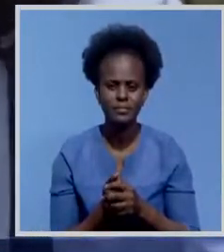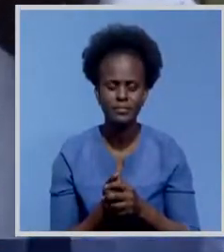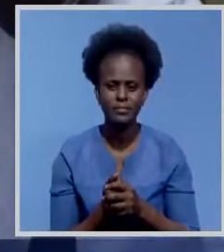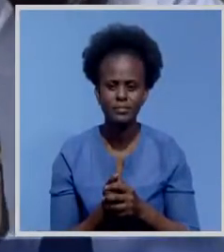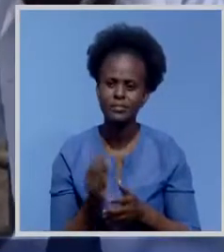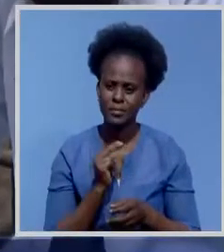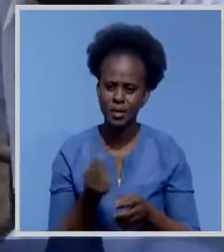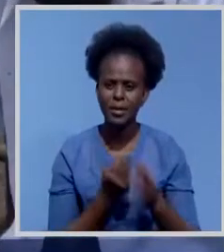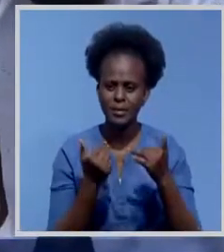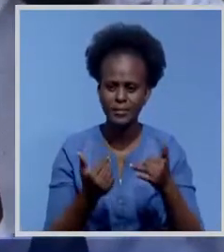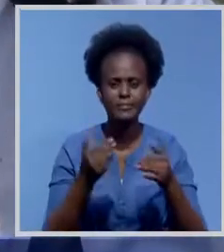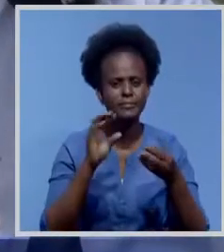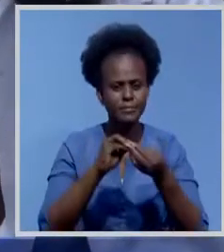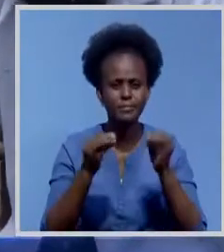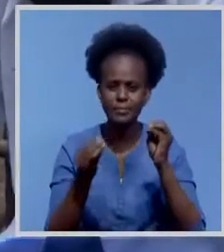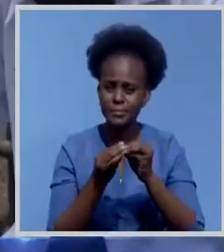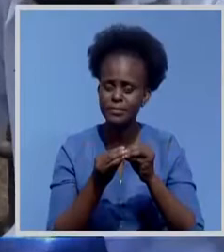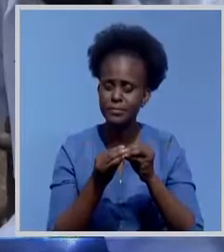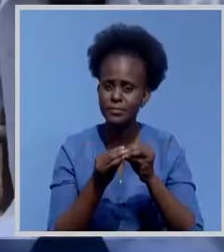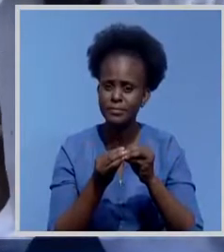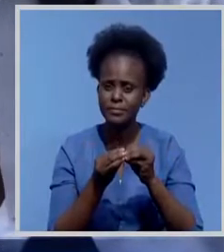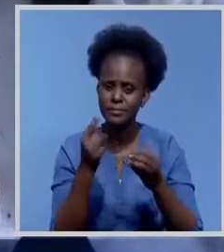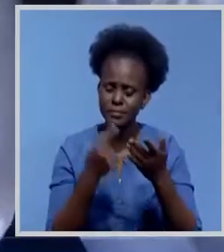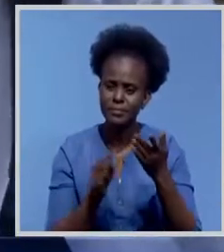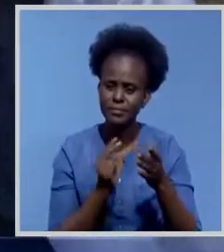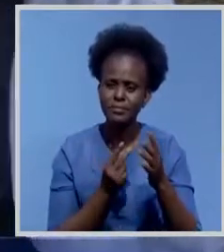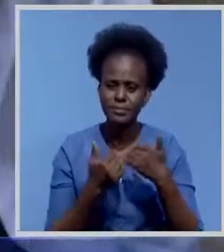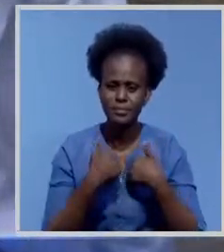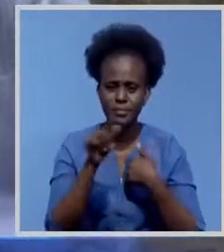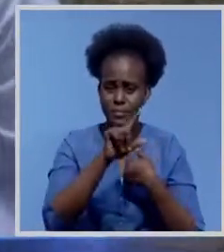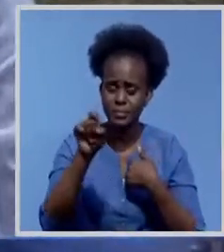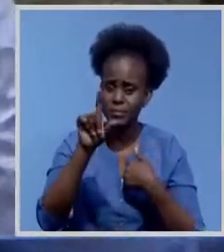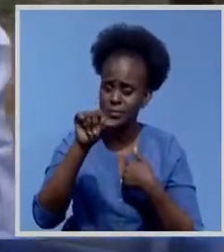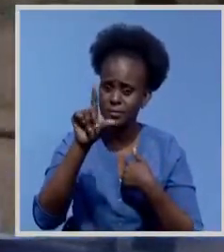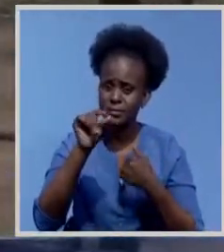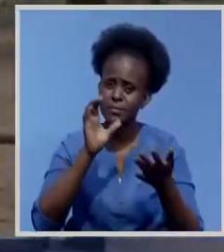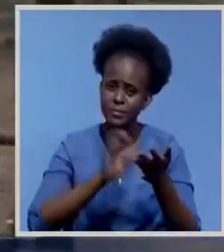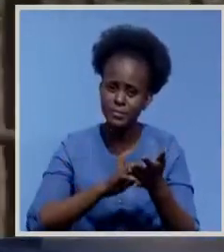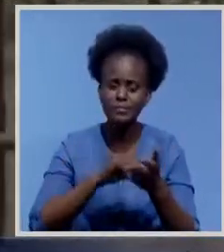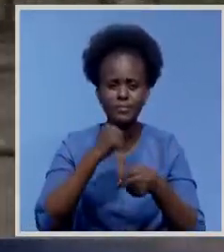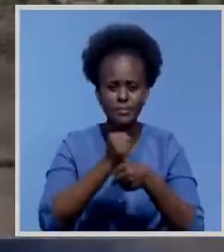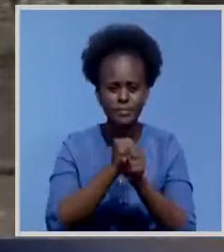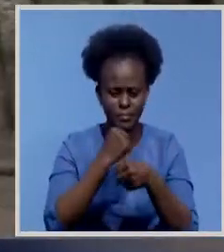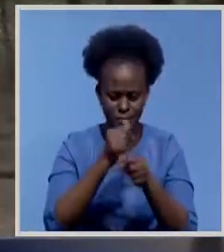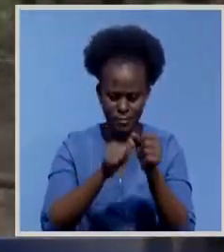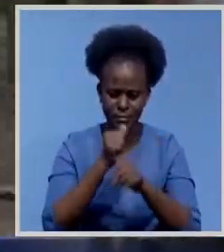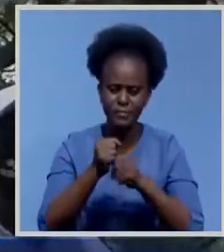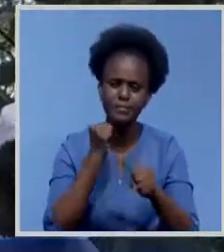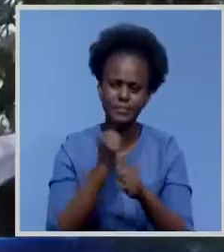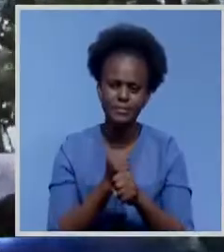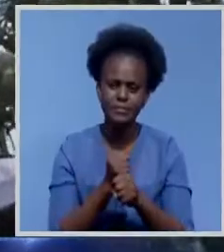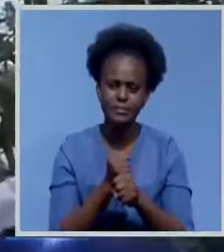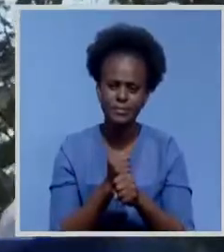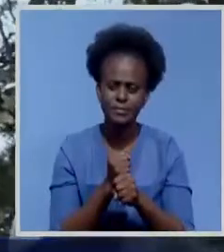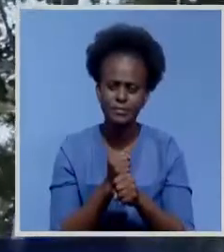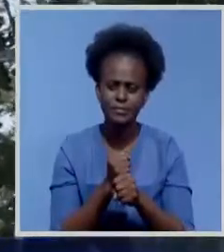Our estimated capacity at the moment is 120,000 production per annum, and